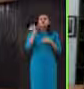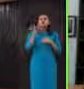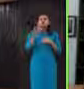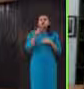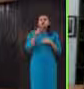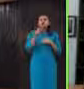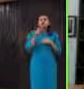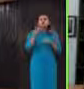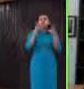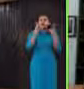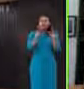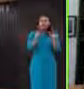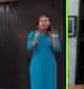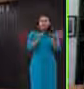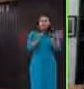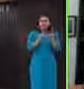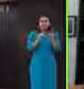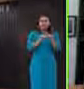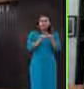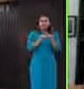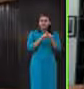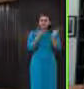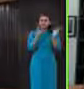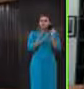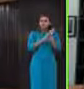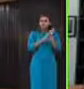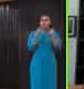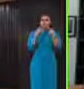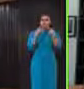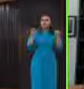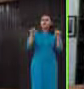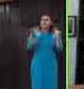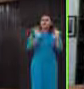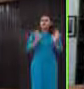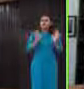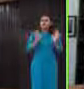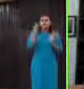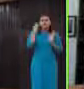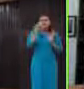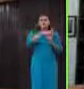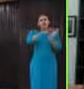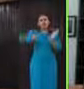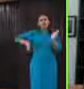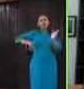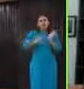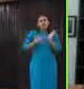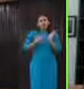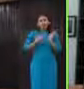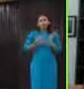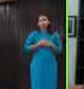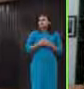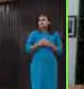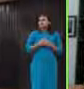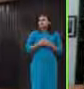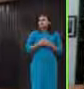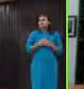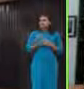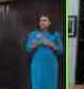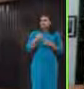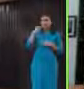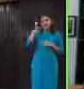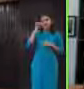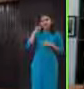it's repealing is, has taken the veil off the real intentions. But I think there's a very